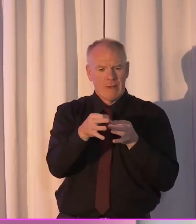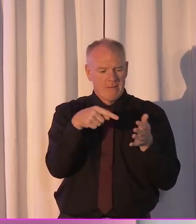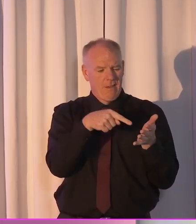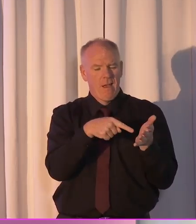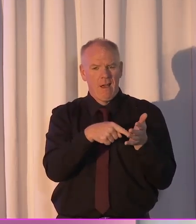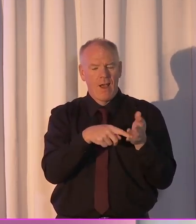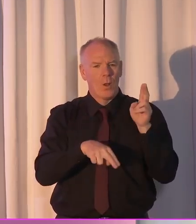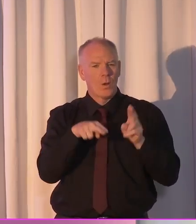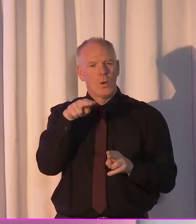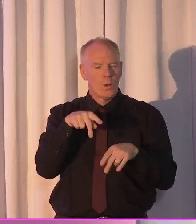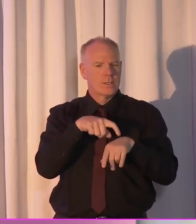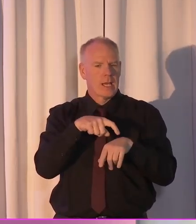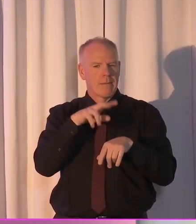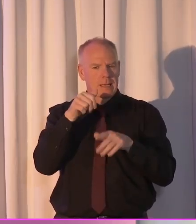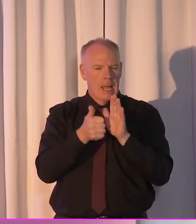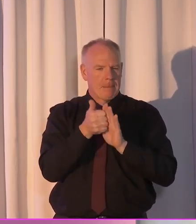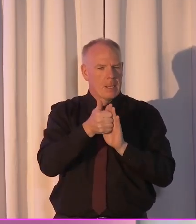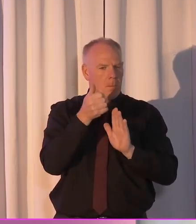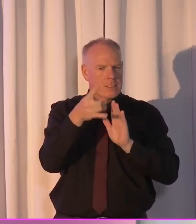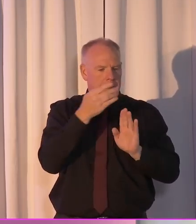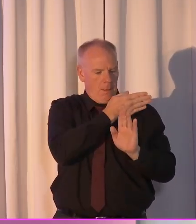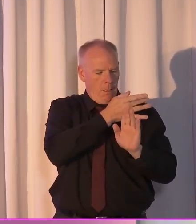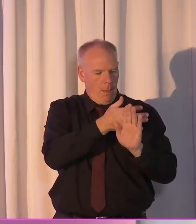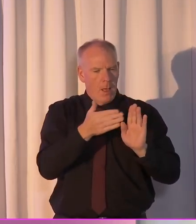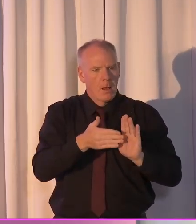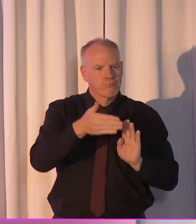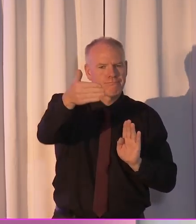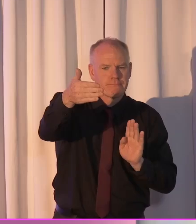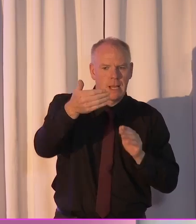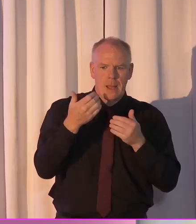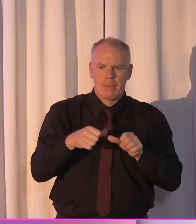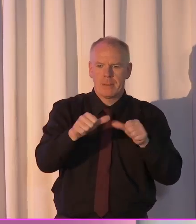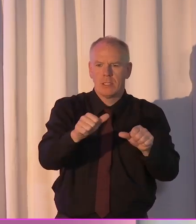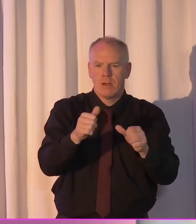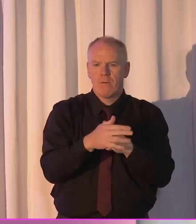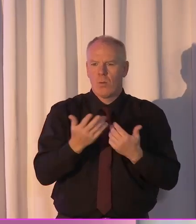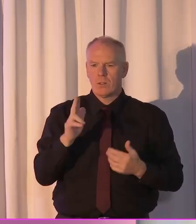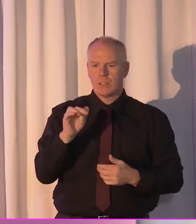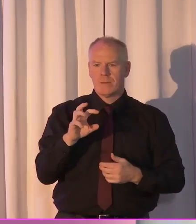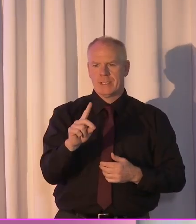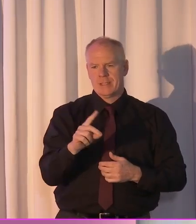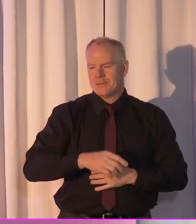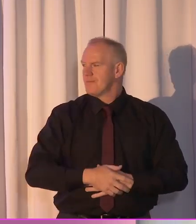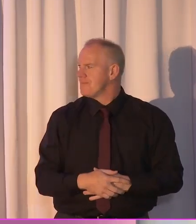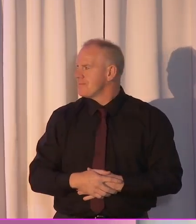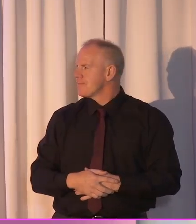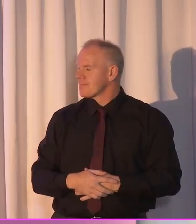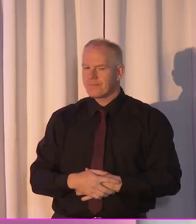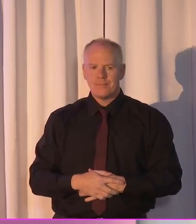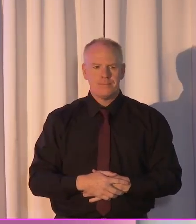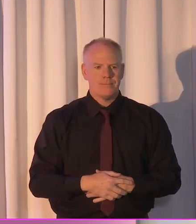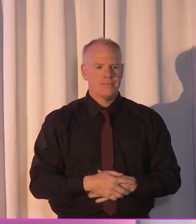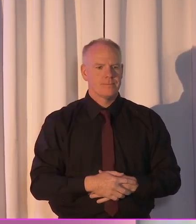real opportunity to build on progress to date and further implementation of the UN Convention.